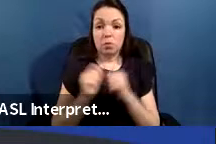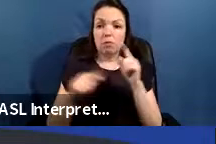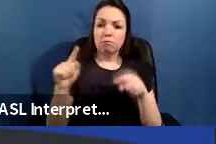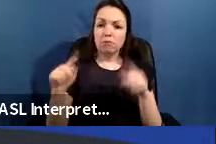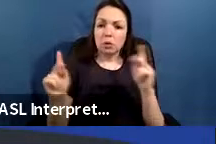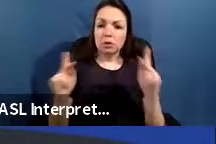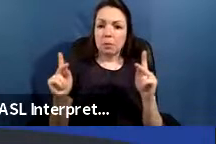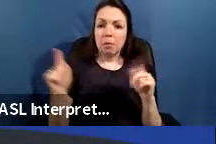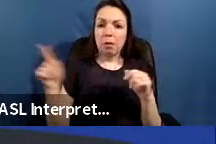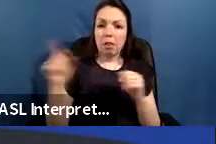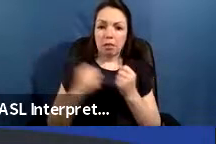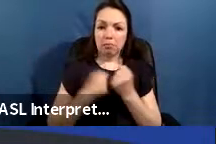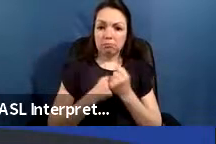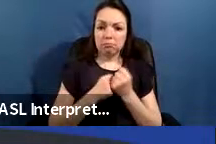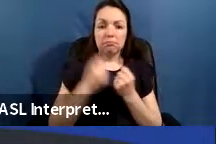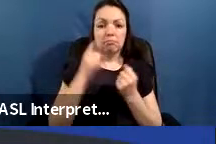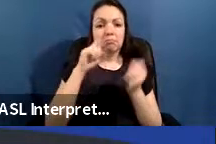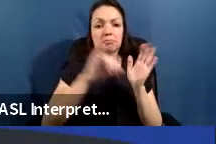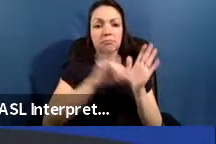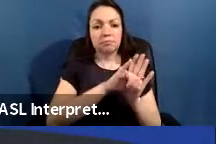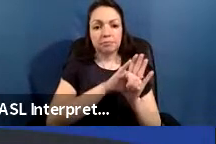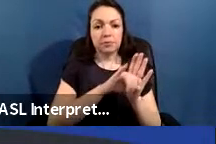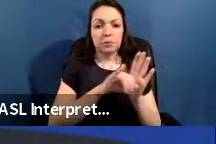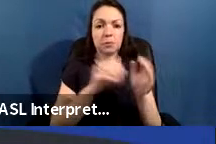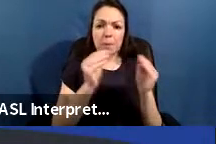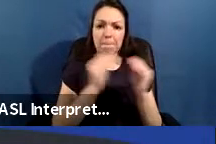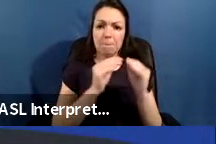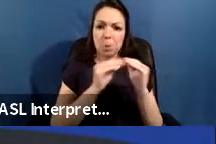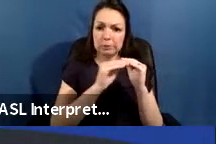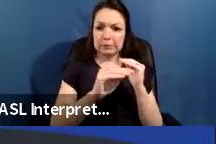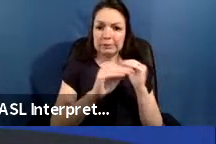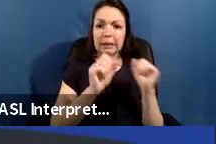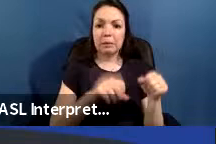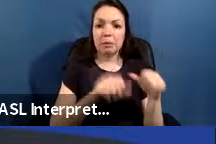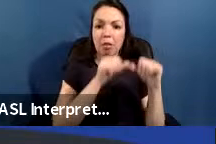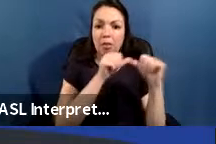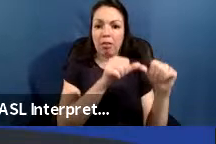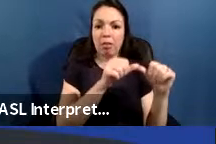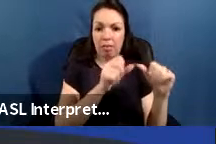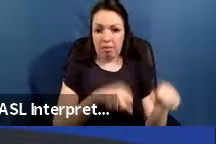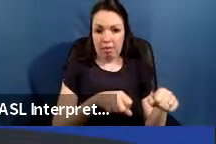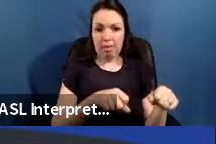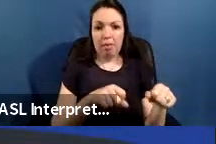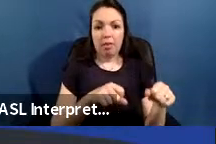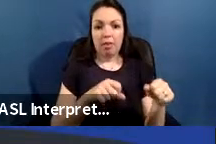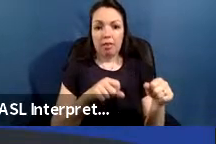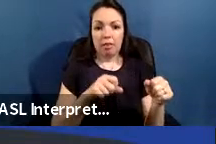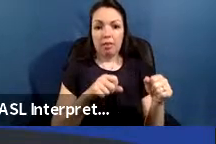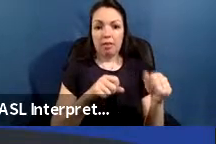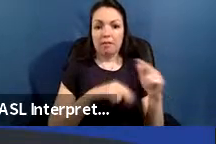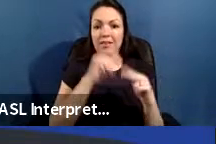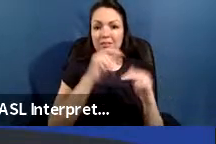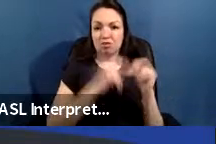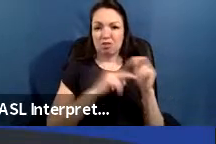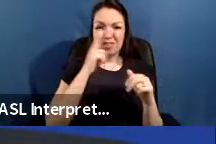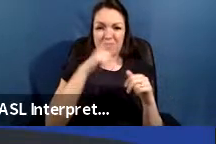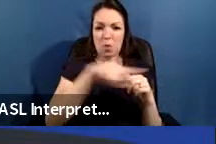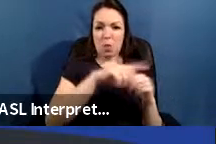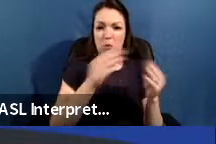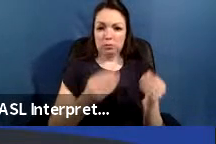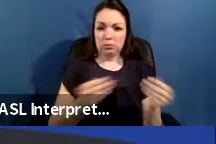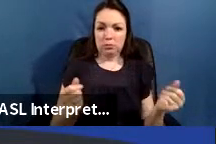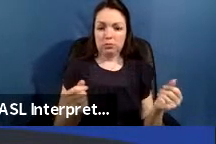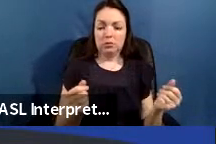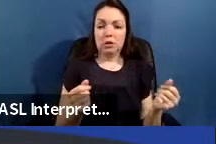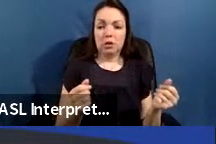identify more sustainable and more permanent material solution for the construction of these types of buildings.